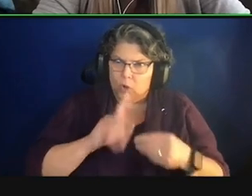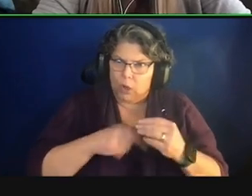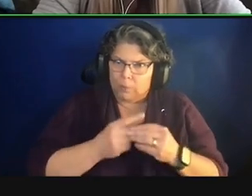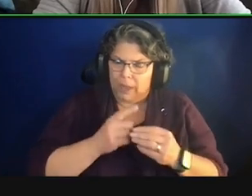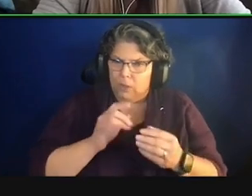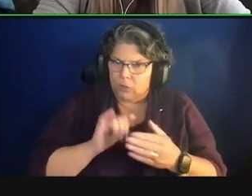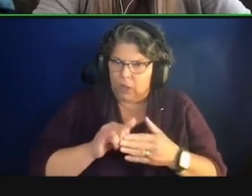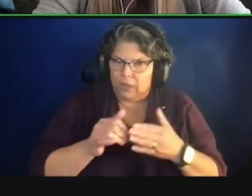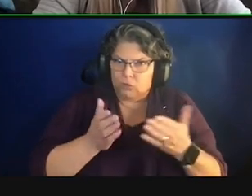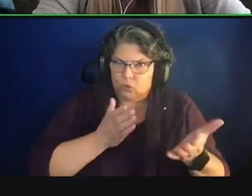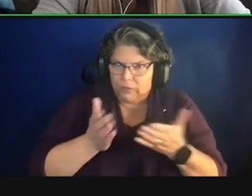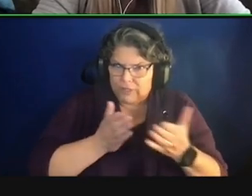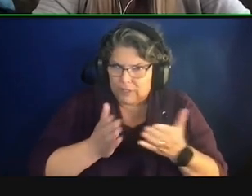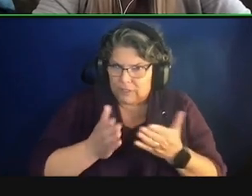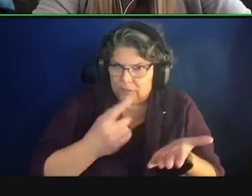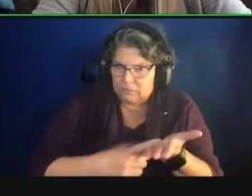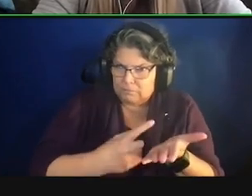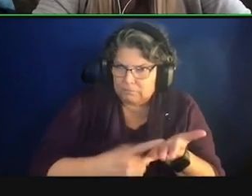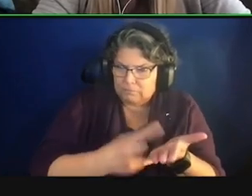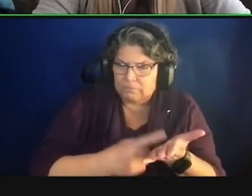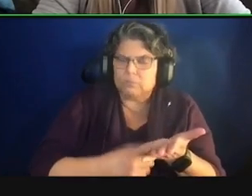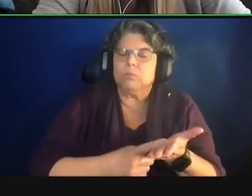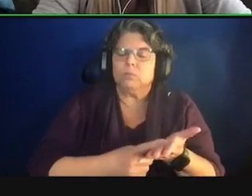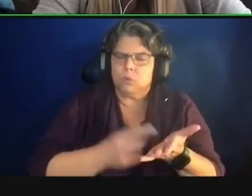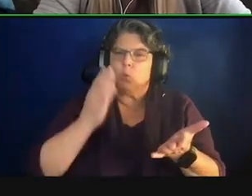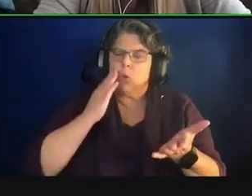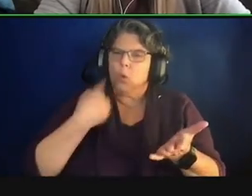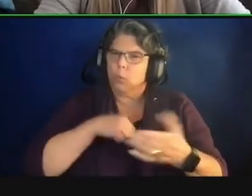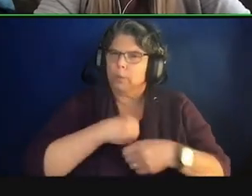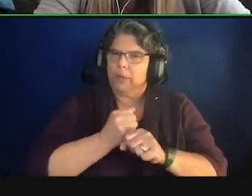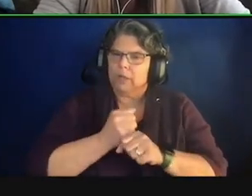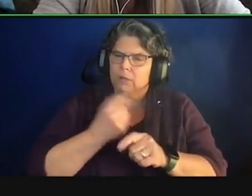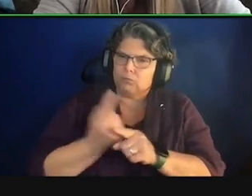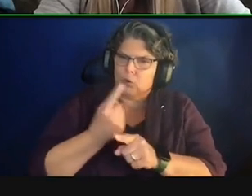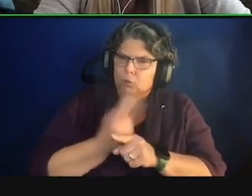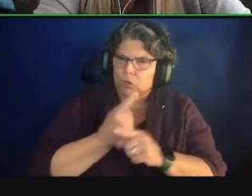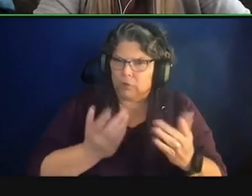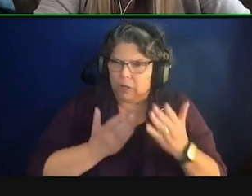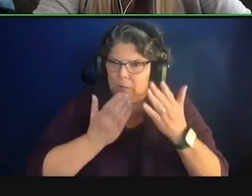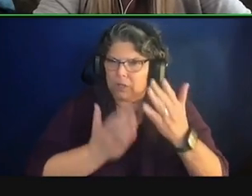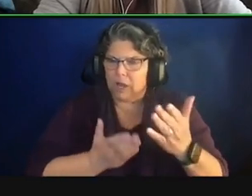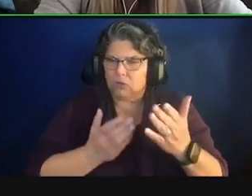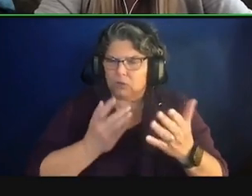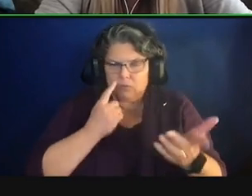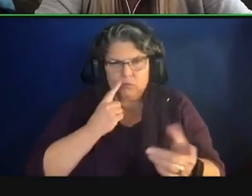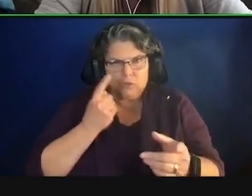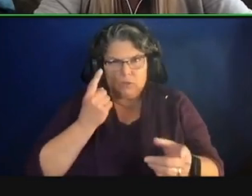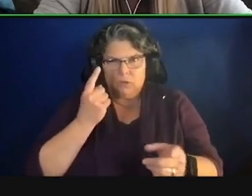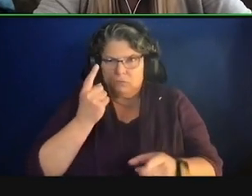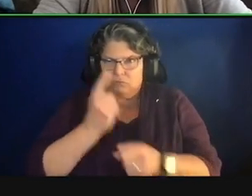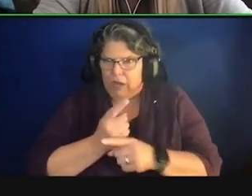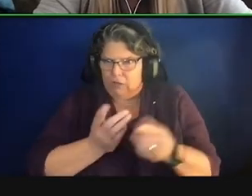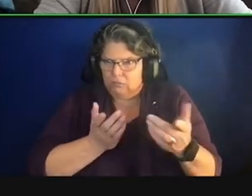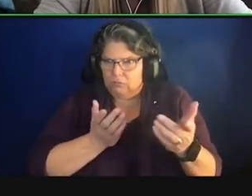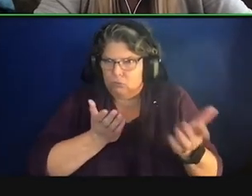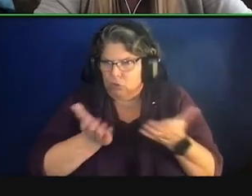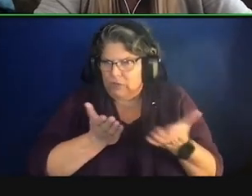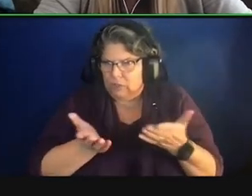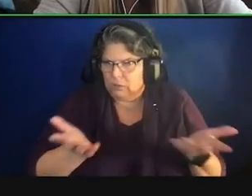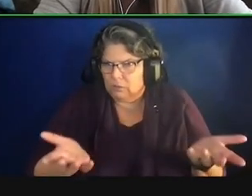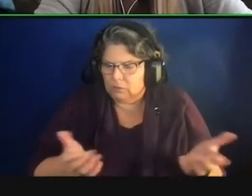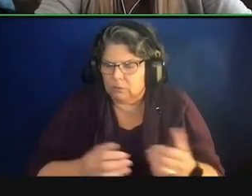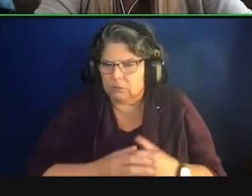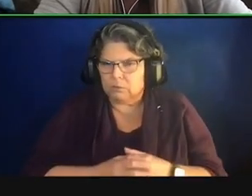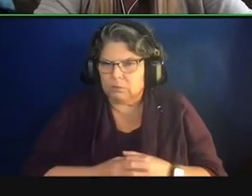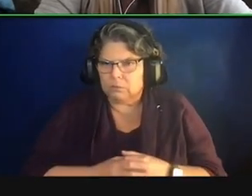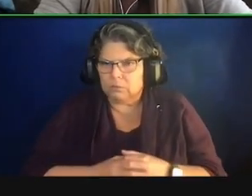conversation, we know that we're making an appropriate recommendation for the right amount of services. How